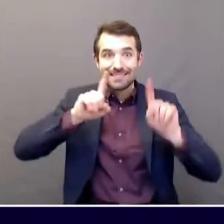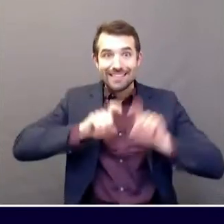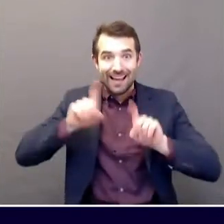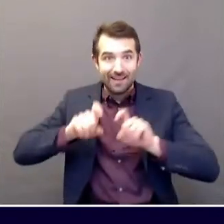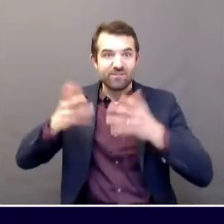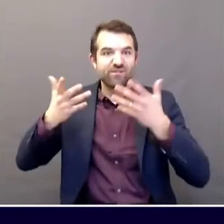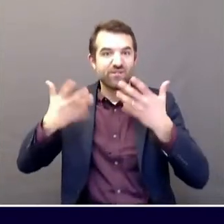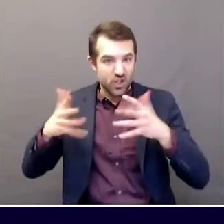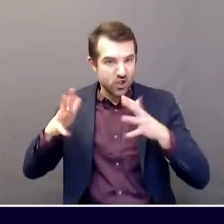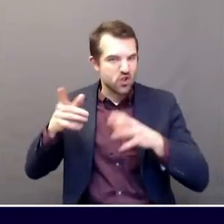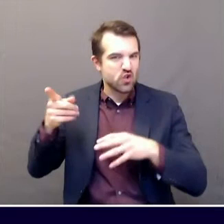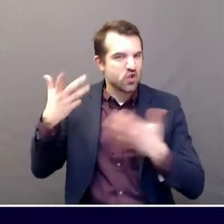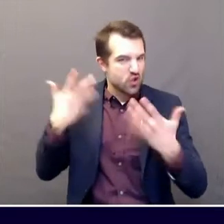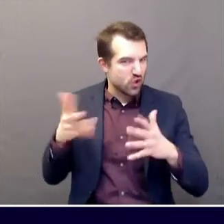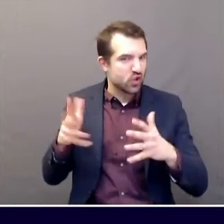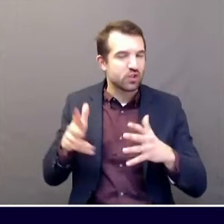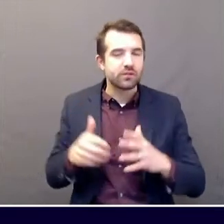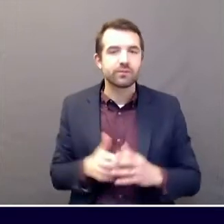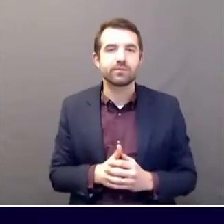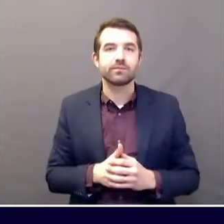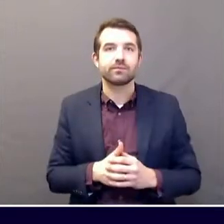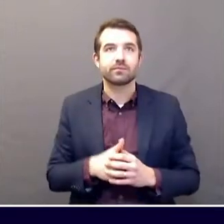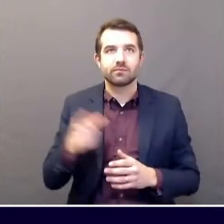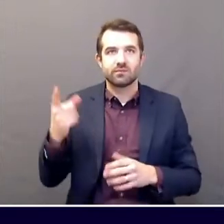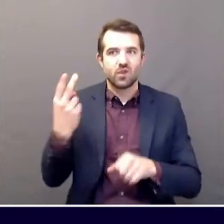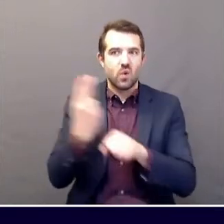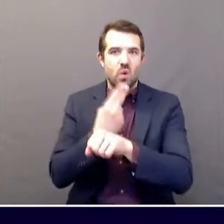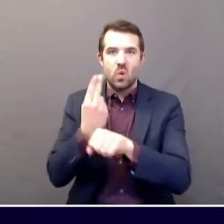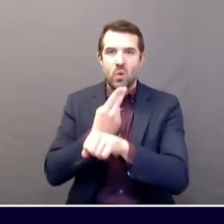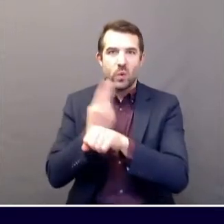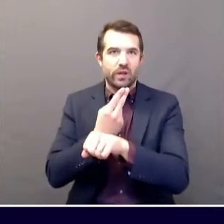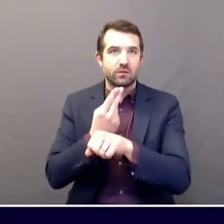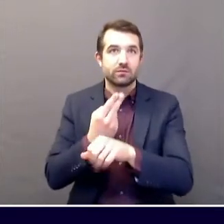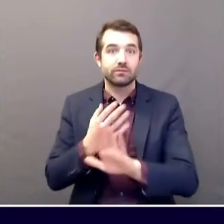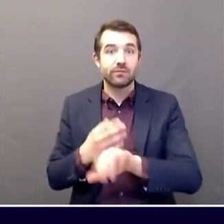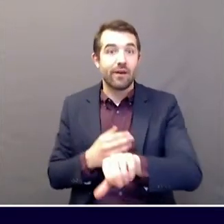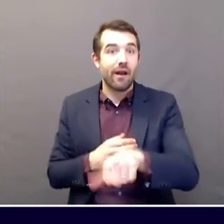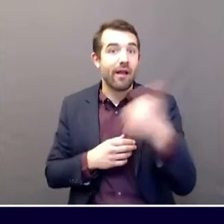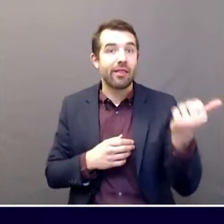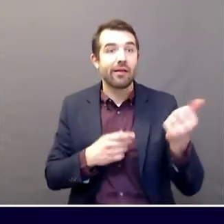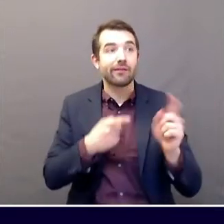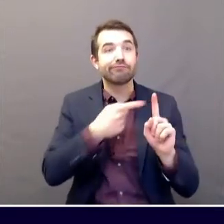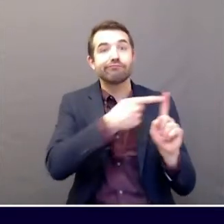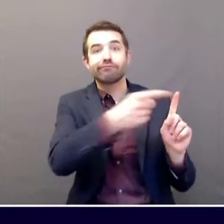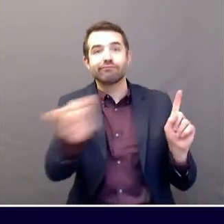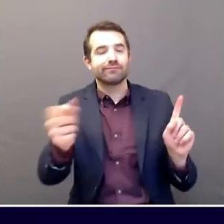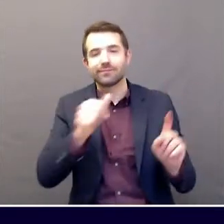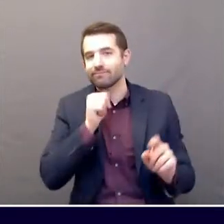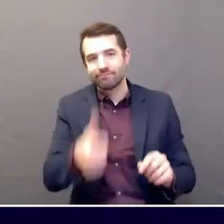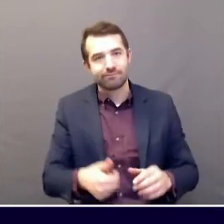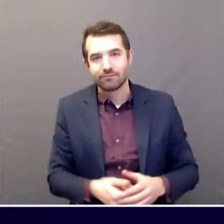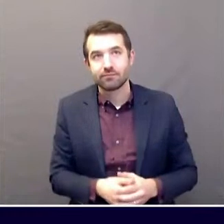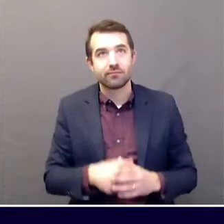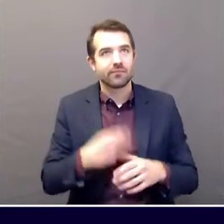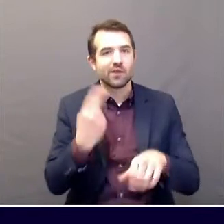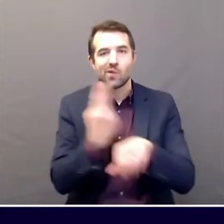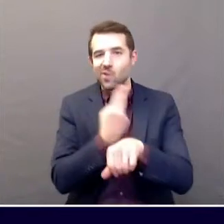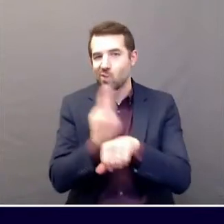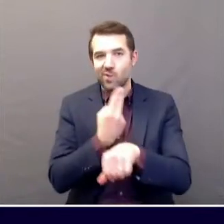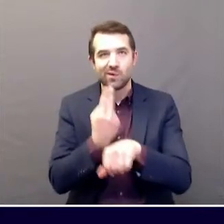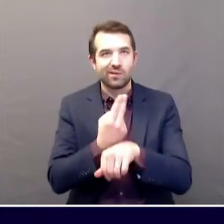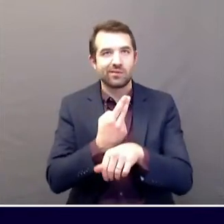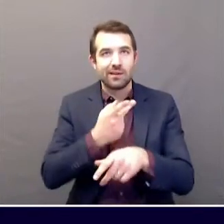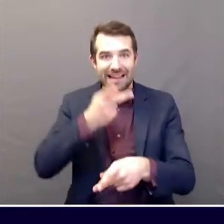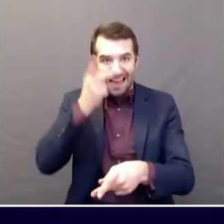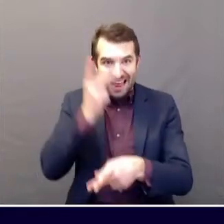N95 mask. Indeed, it is best to reserve and preserve those masks for frontline healthcare workers who have gone through the